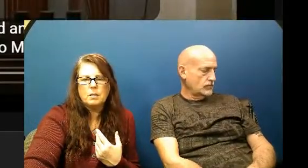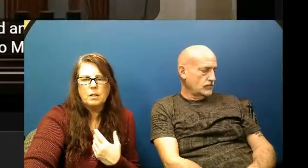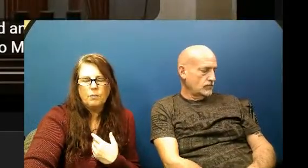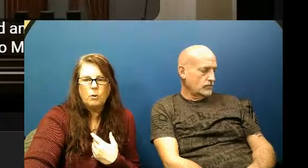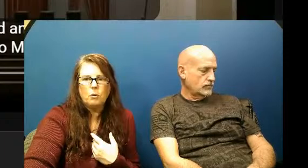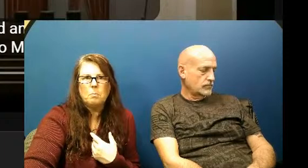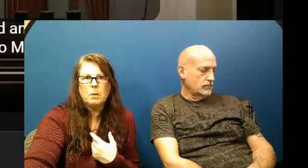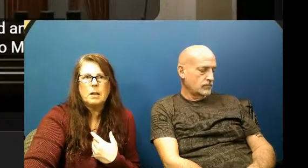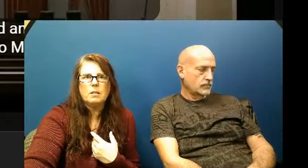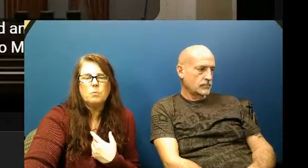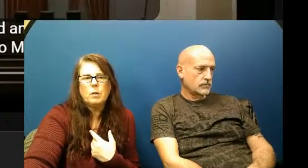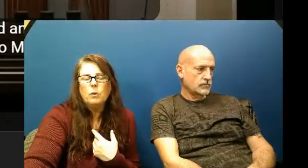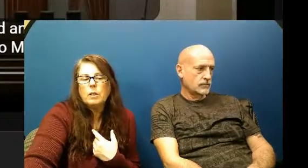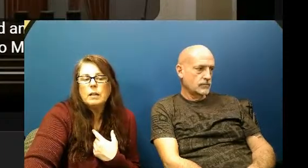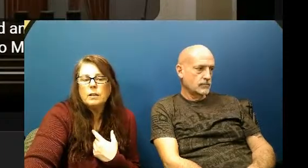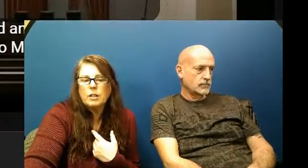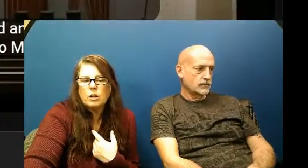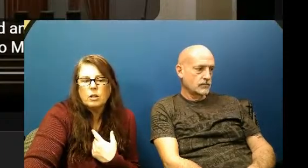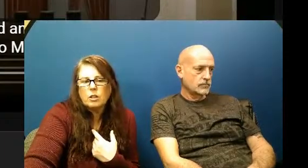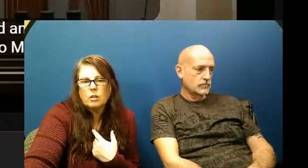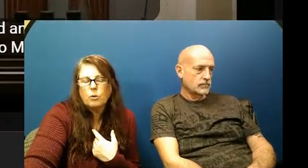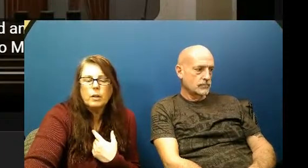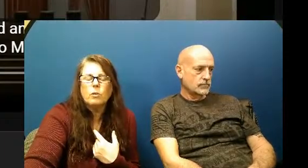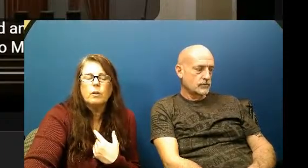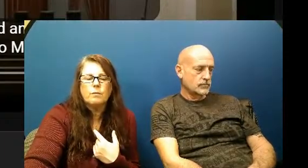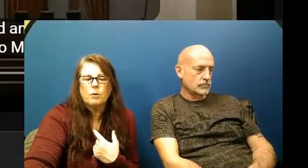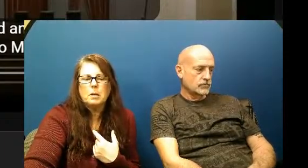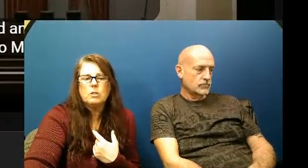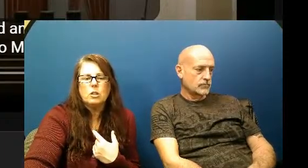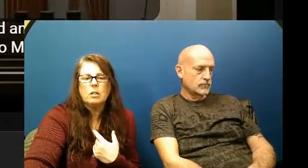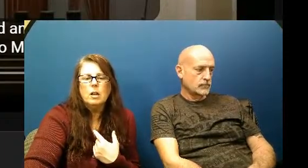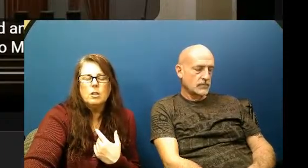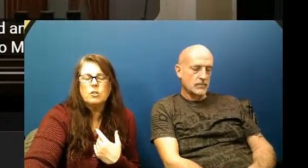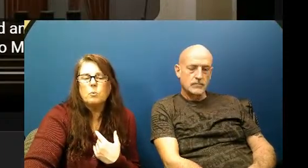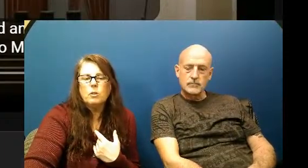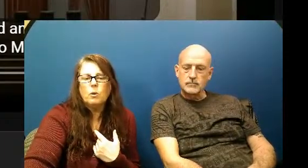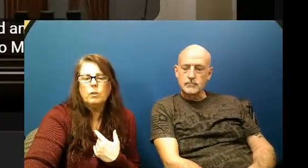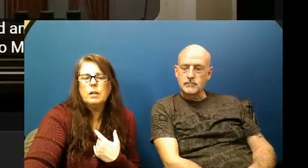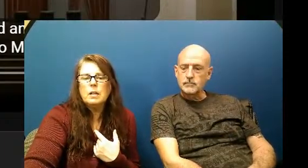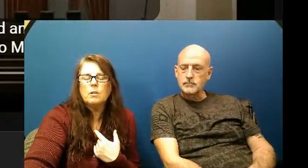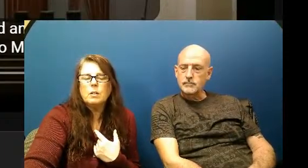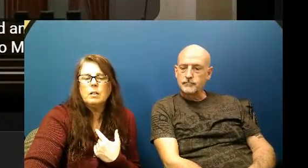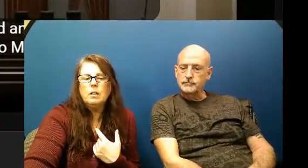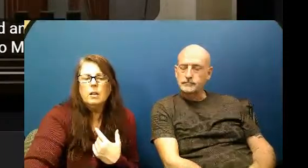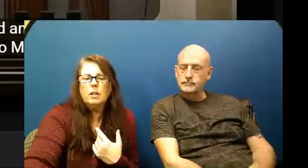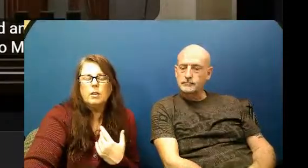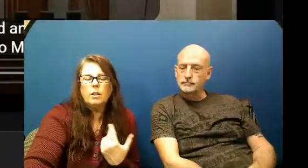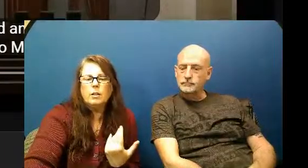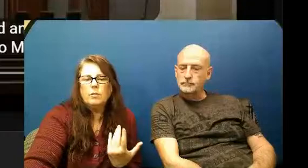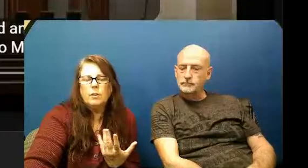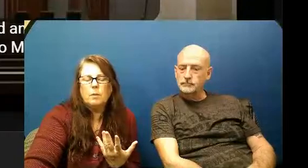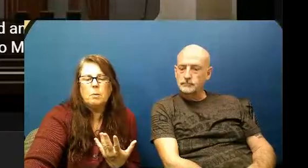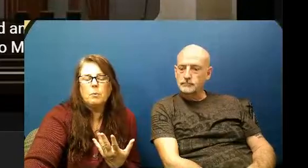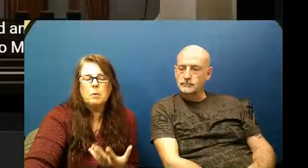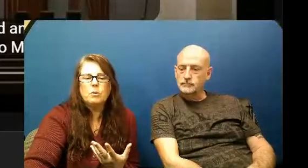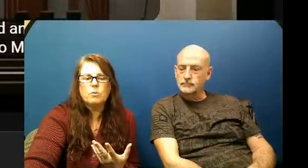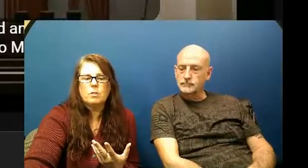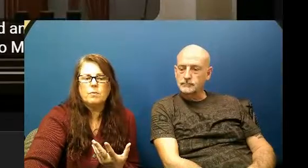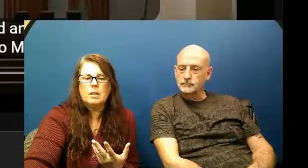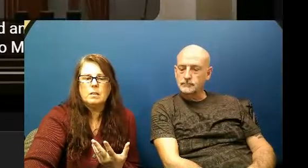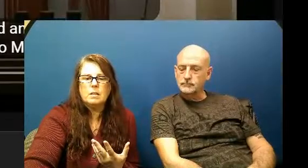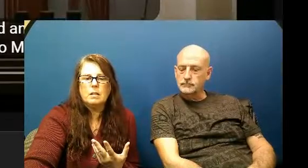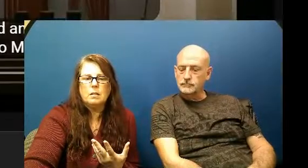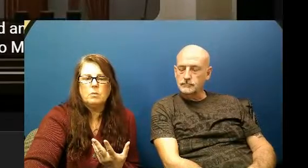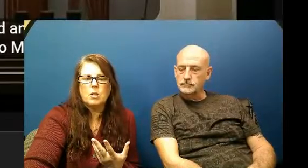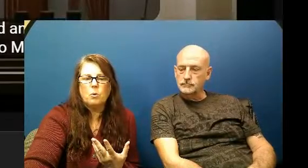was difficult because we don't get the critical information. So we're only hearing the perimeters